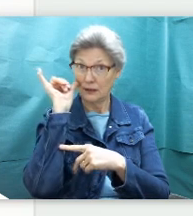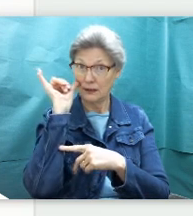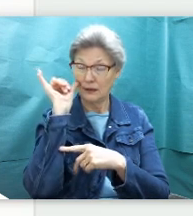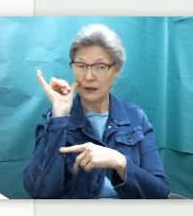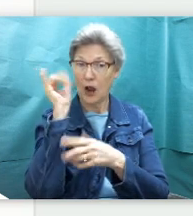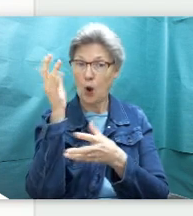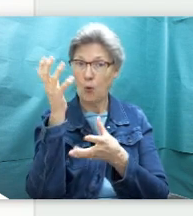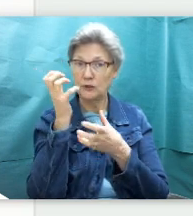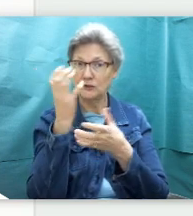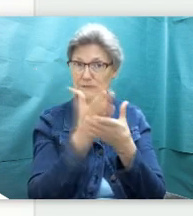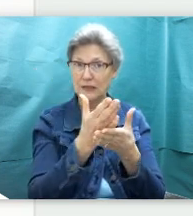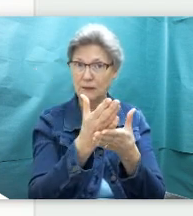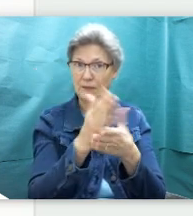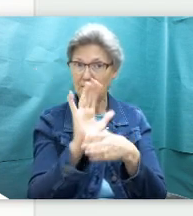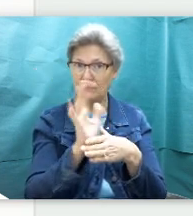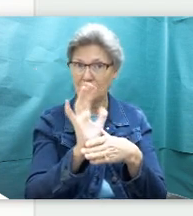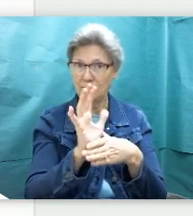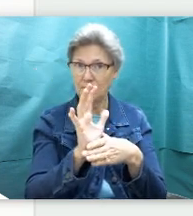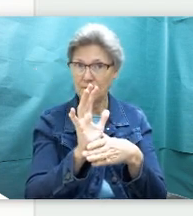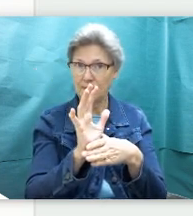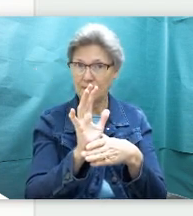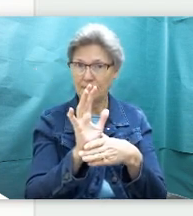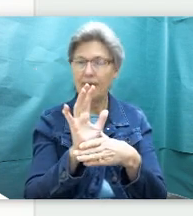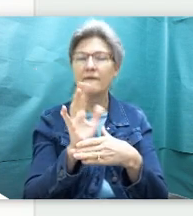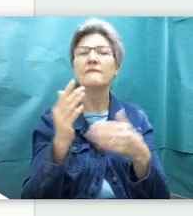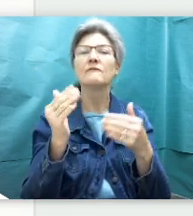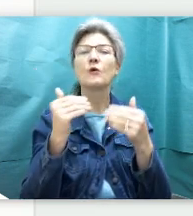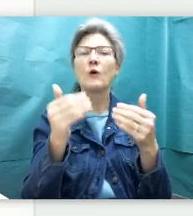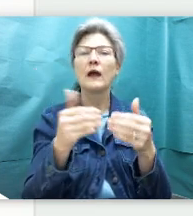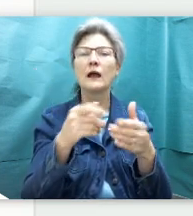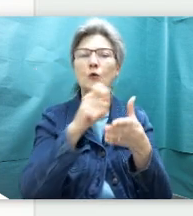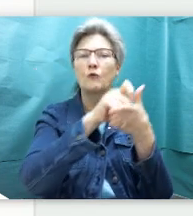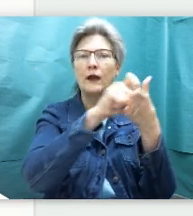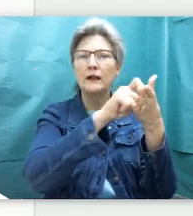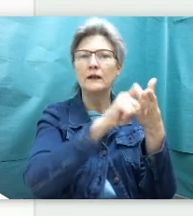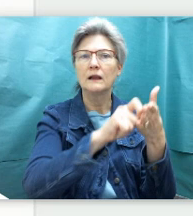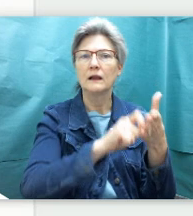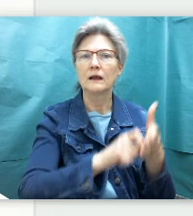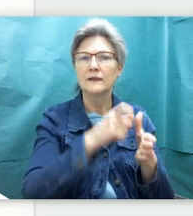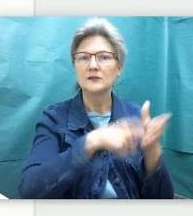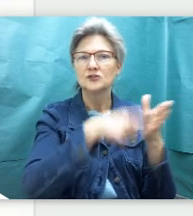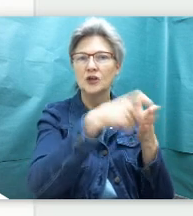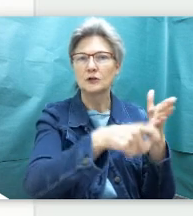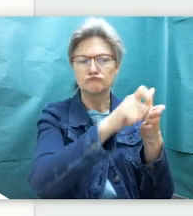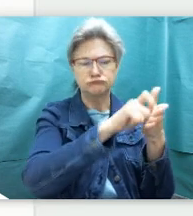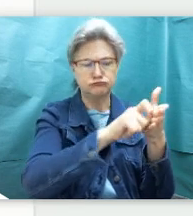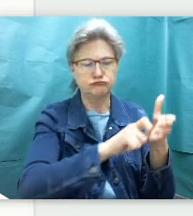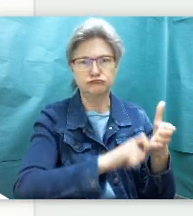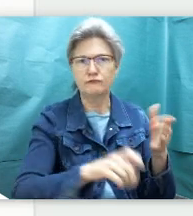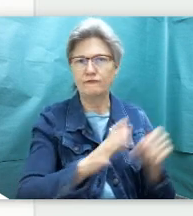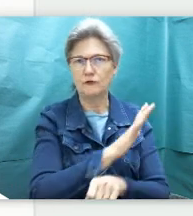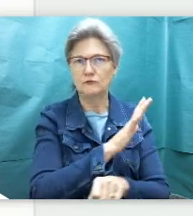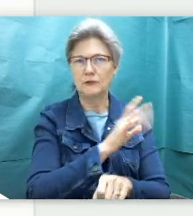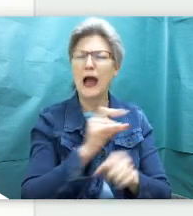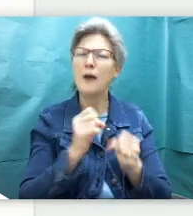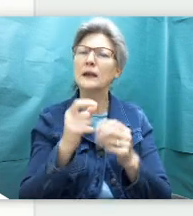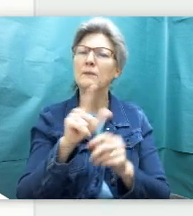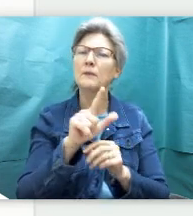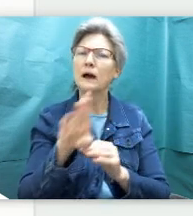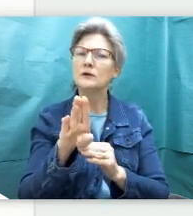I'd like you to pause your video and finish the chart. Now, who can remind me how many pounds we have